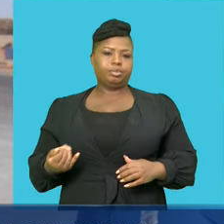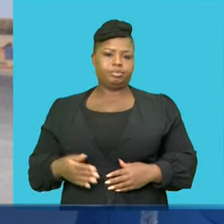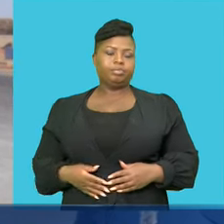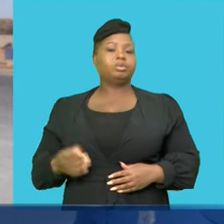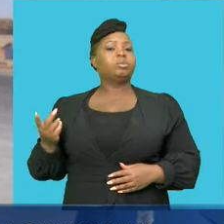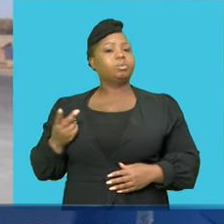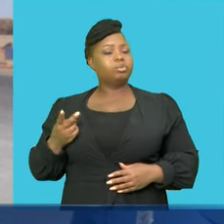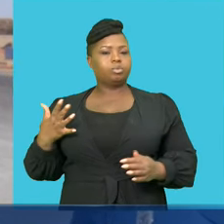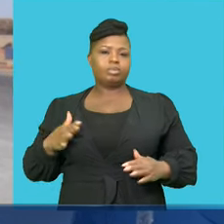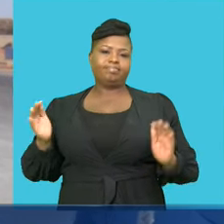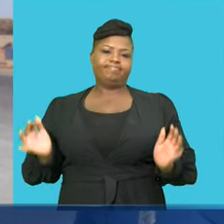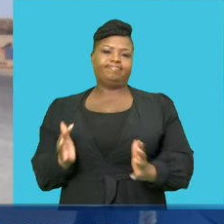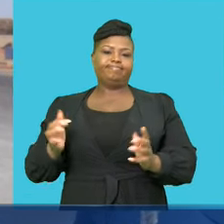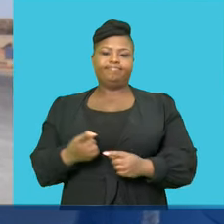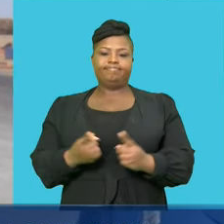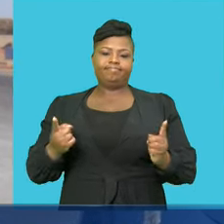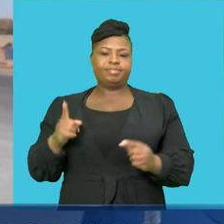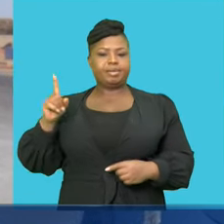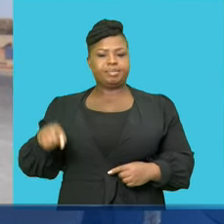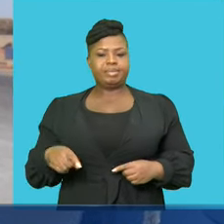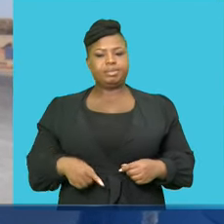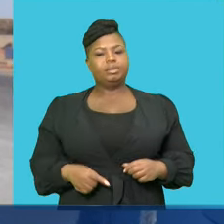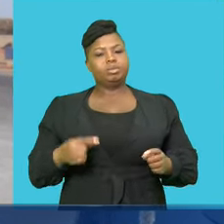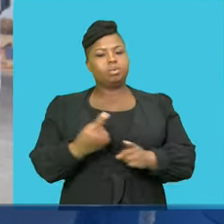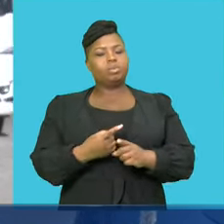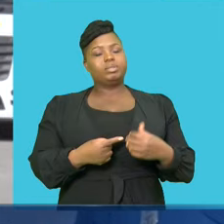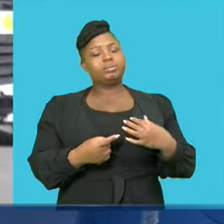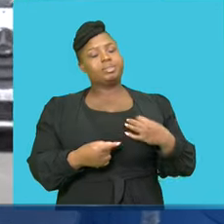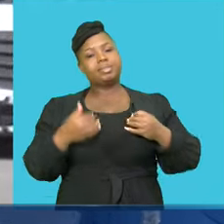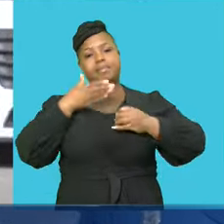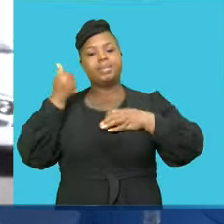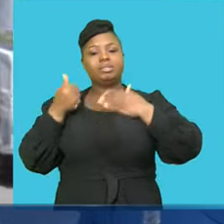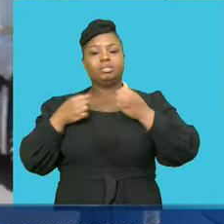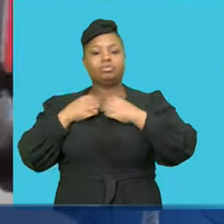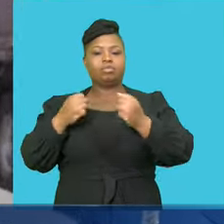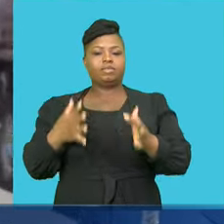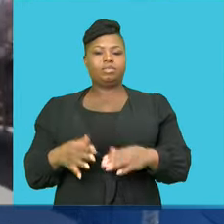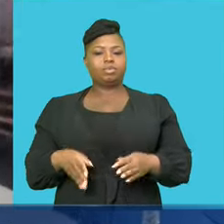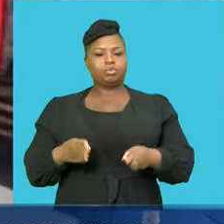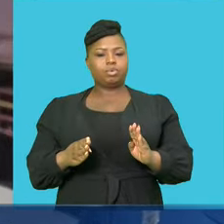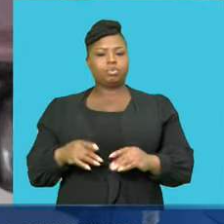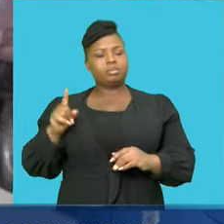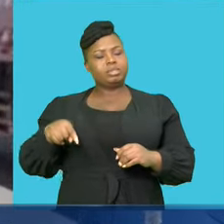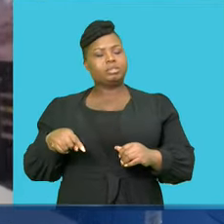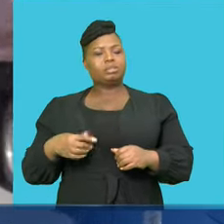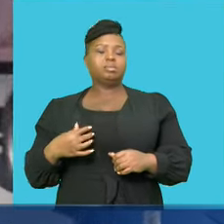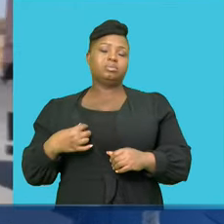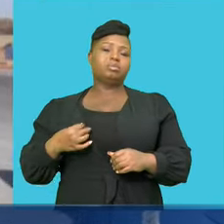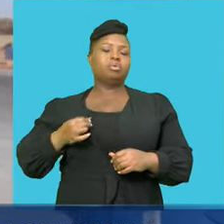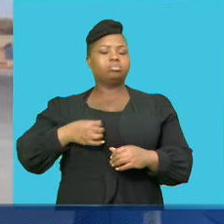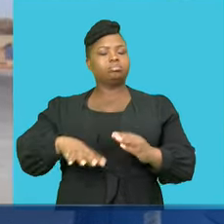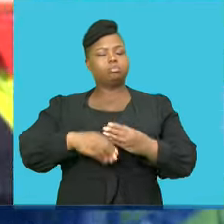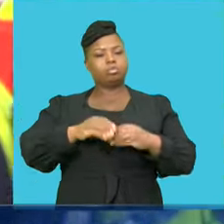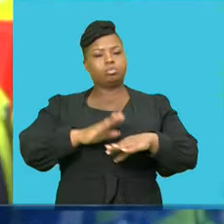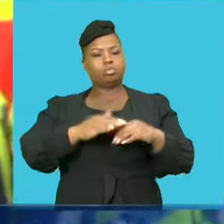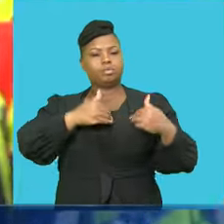and also encourage them that they should be best drivers on the road. They should contribute towards the safety of other